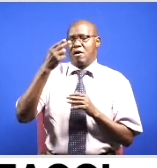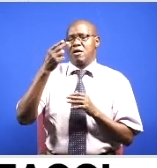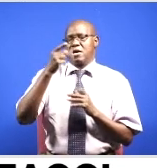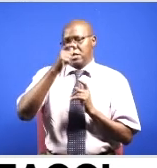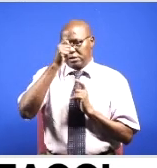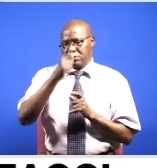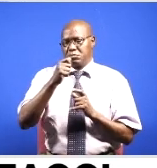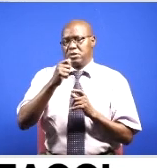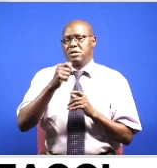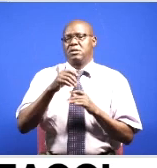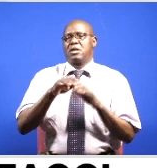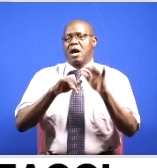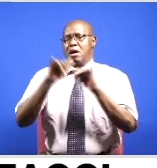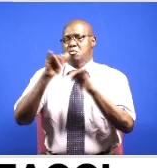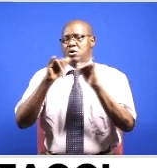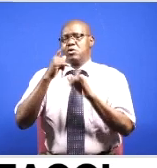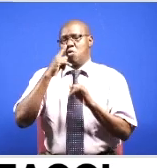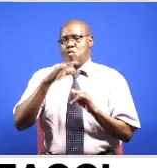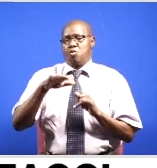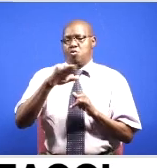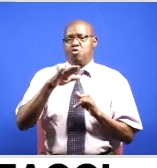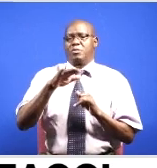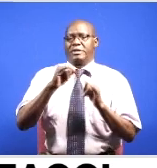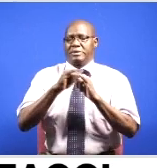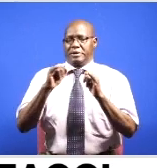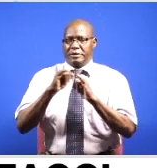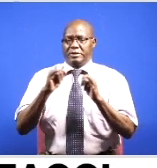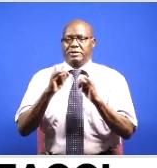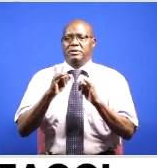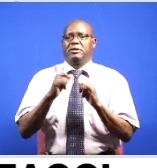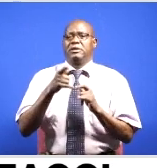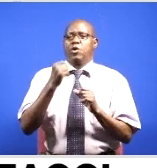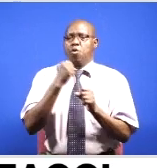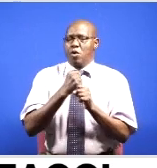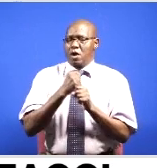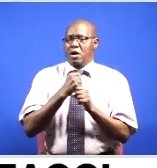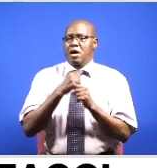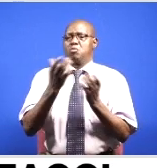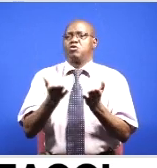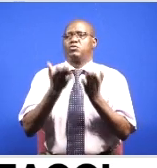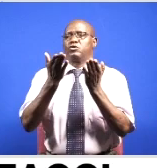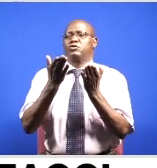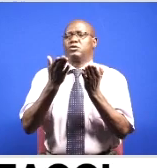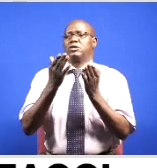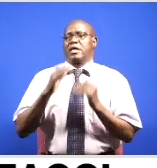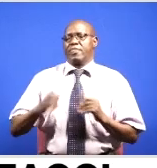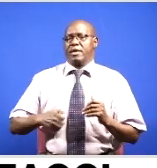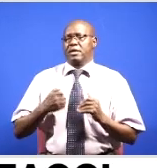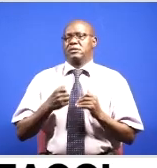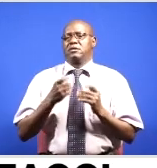for his strong reputation in forthrightness, integrity, and his tireless efforts towards the promotion of ethics and virtue in the society.